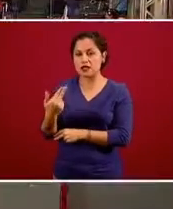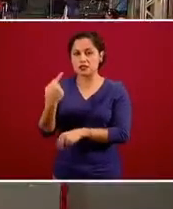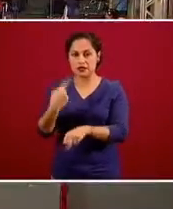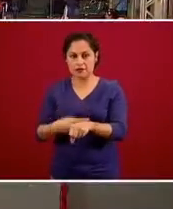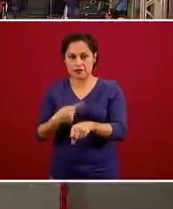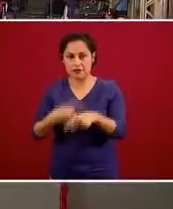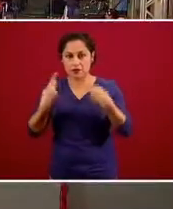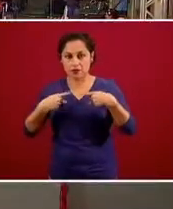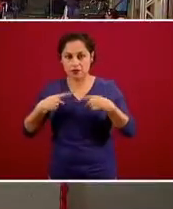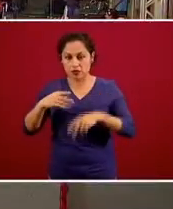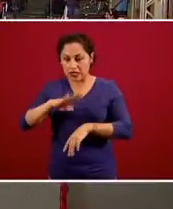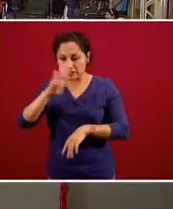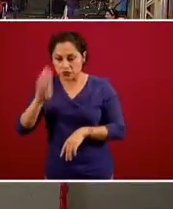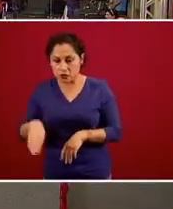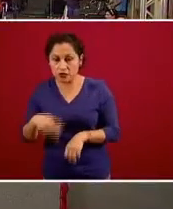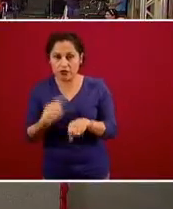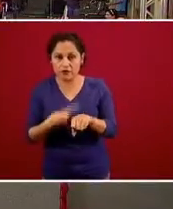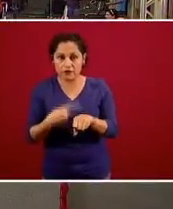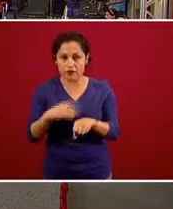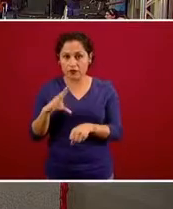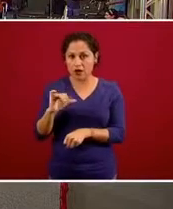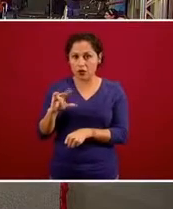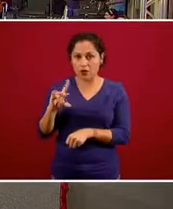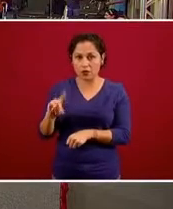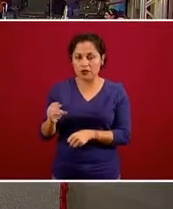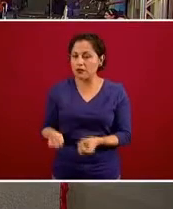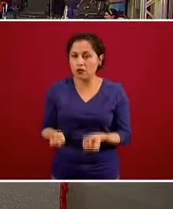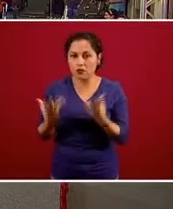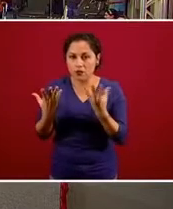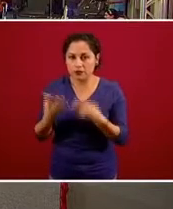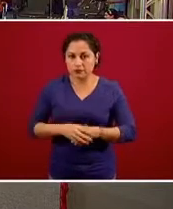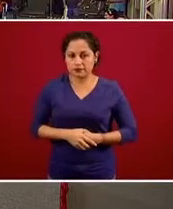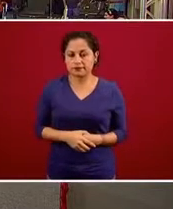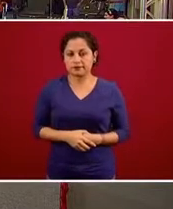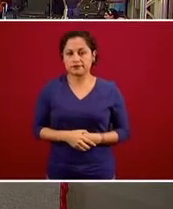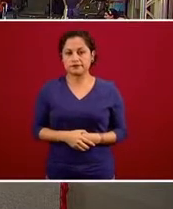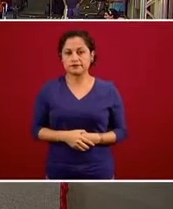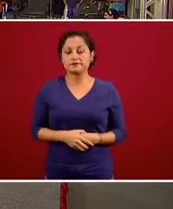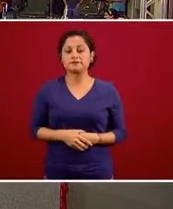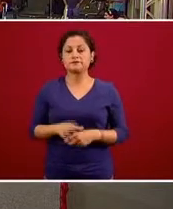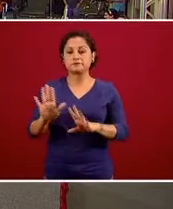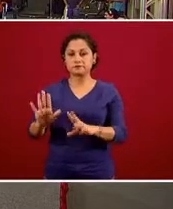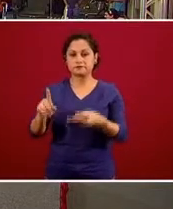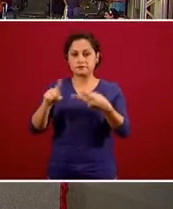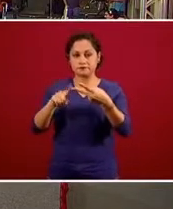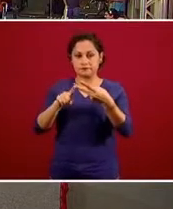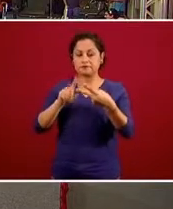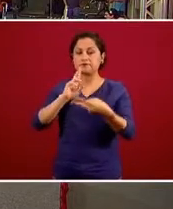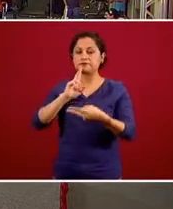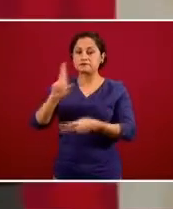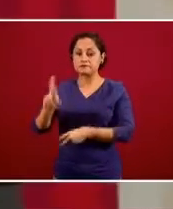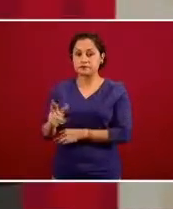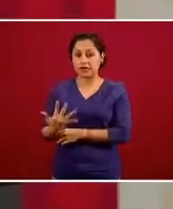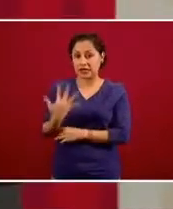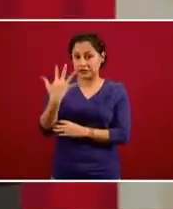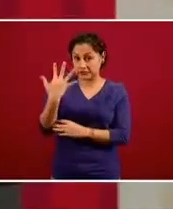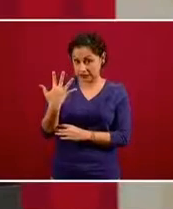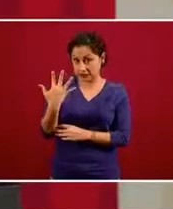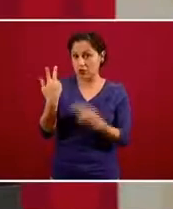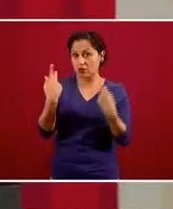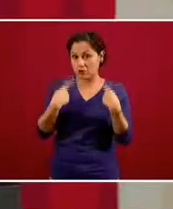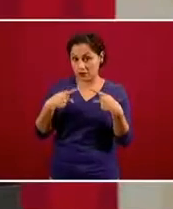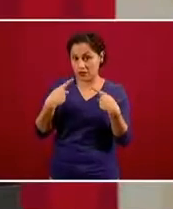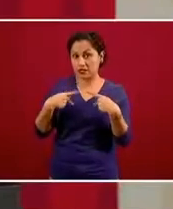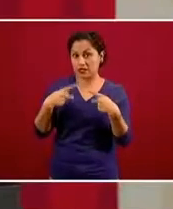effective is this? And how many HIV patients have died because of COVID? Thank you. Regarding the second question, 5